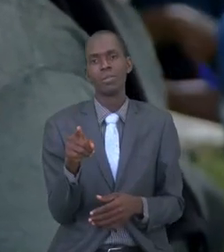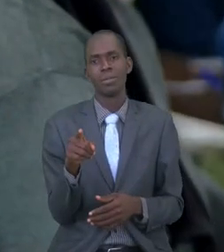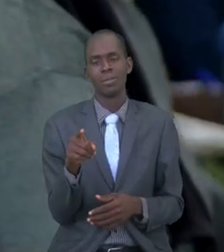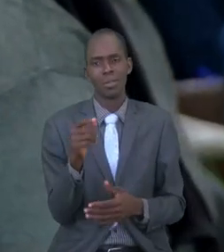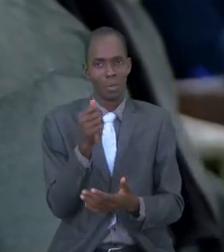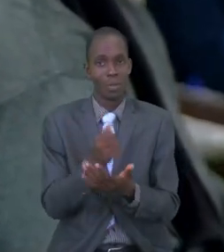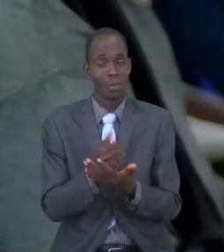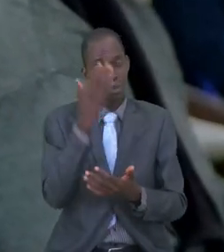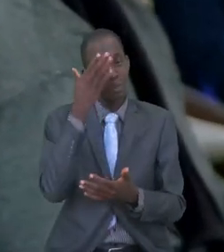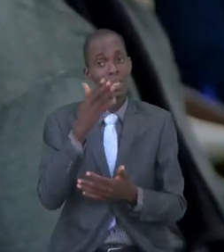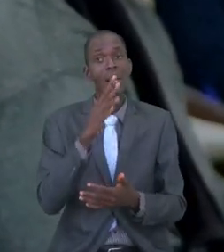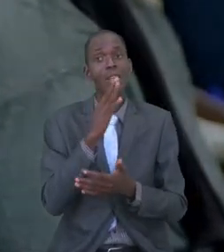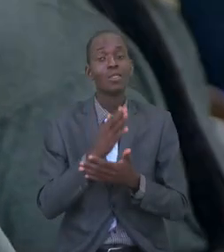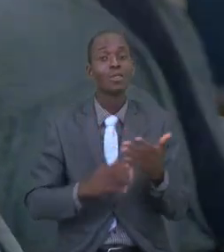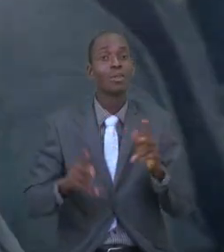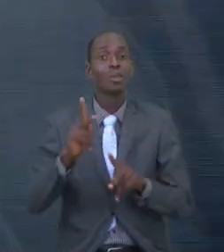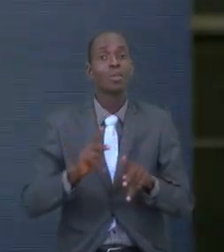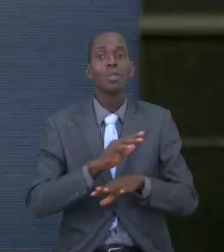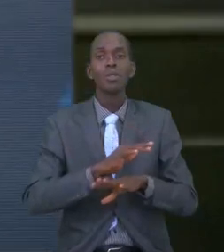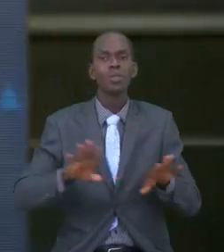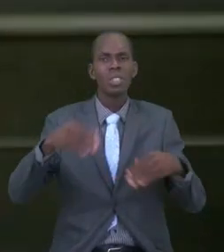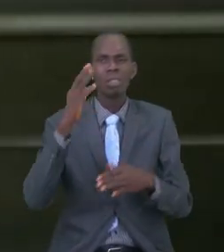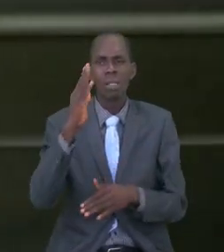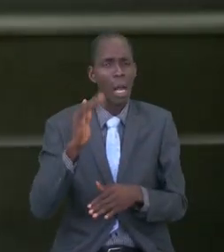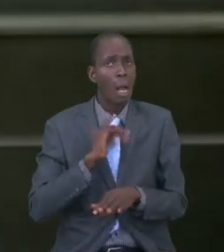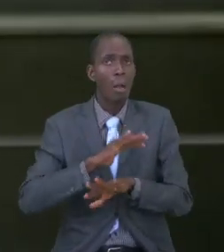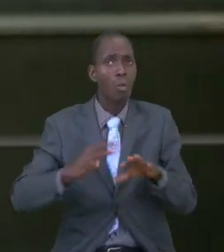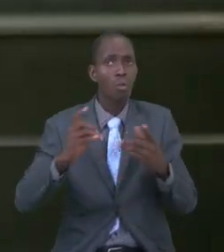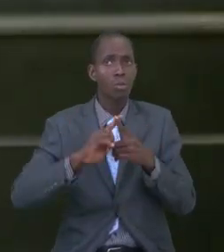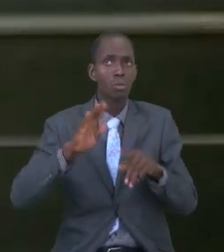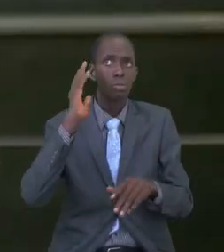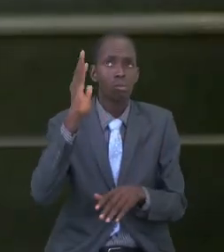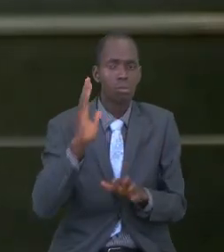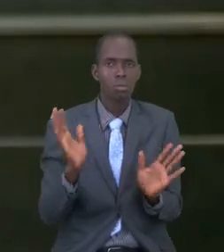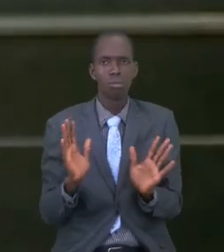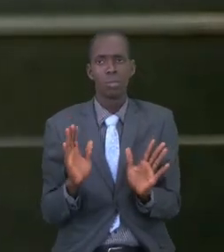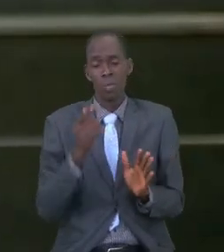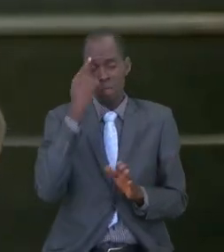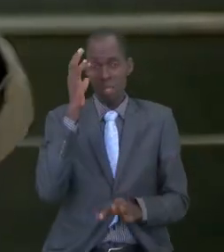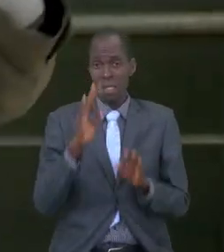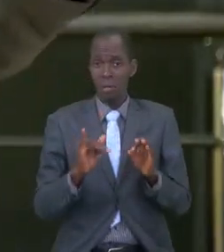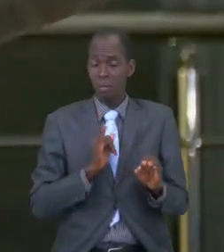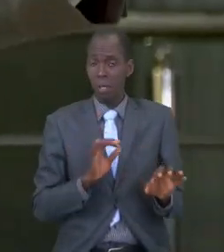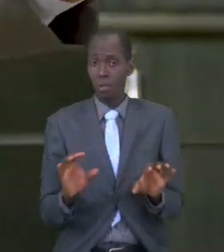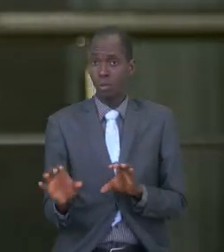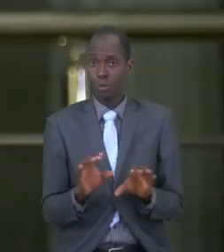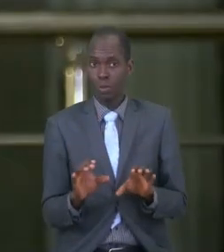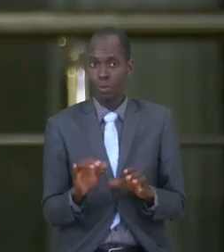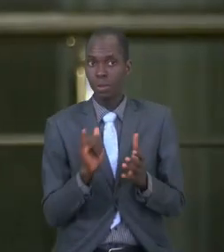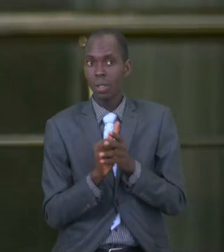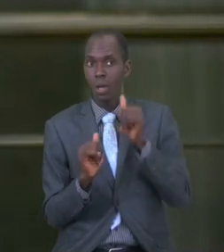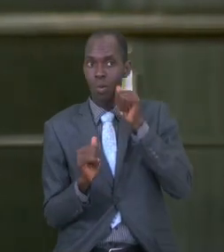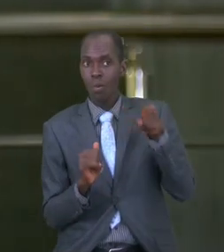There are some people that don't give testimonies. I don't want to give testimony, because if I do, Jezebel